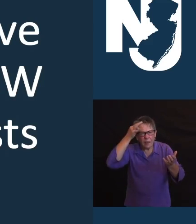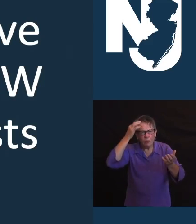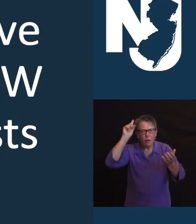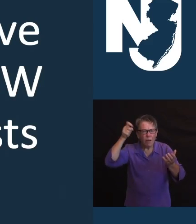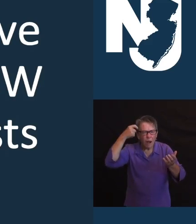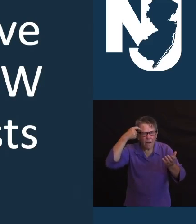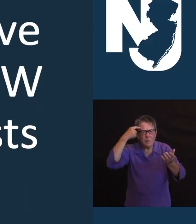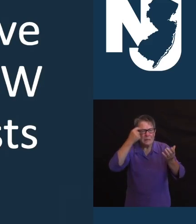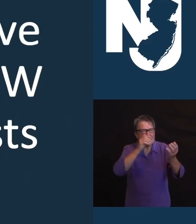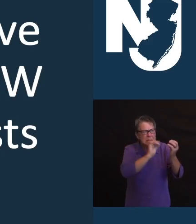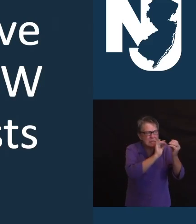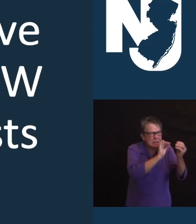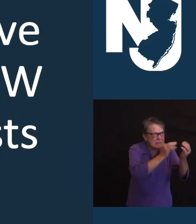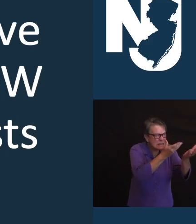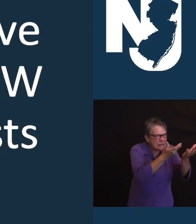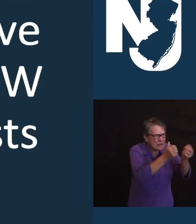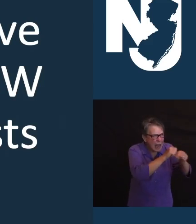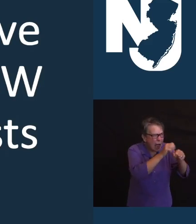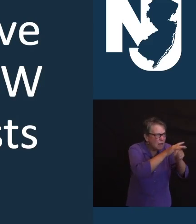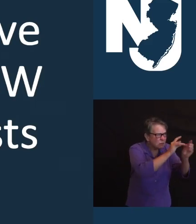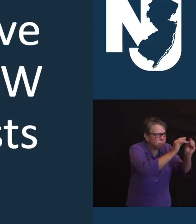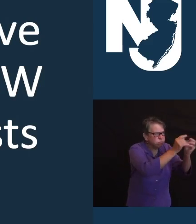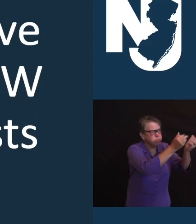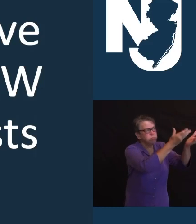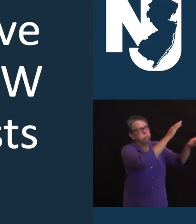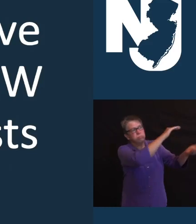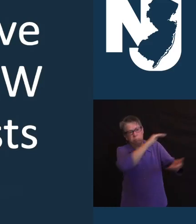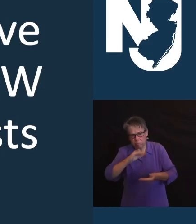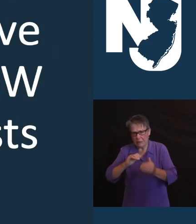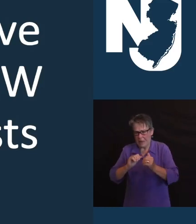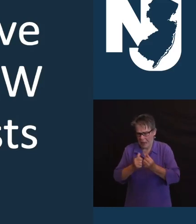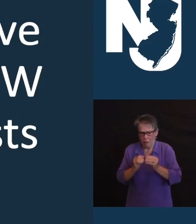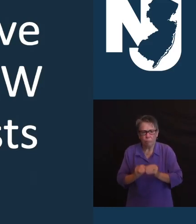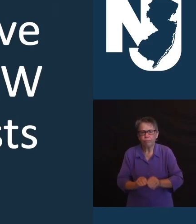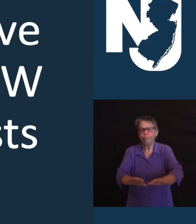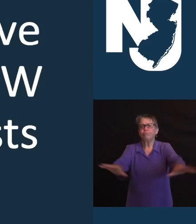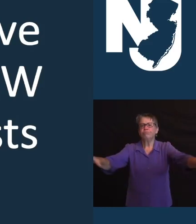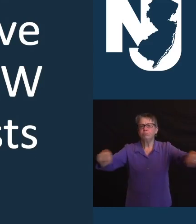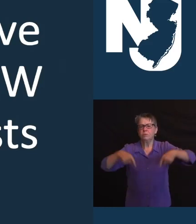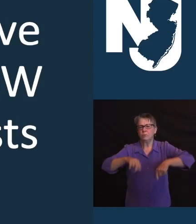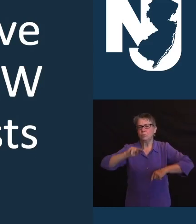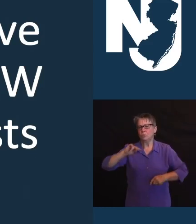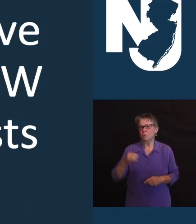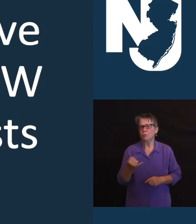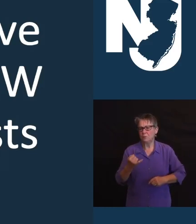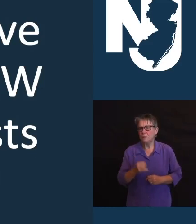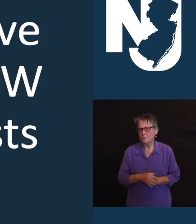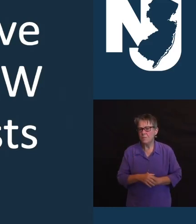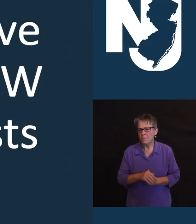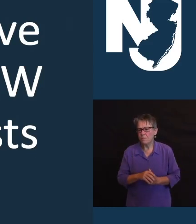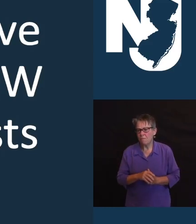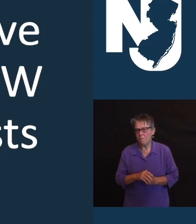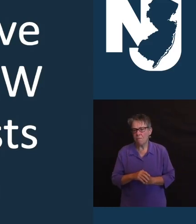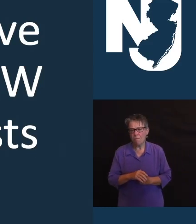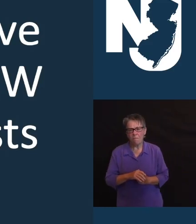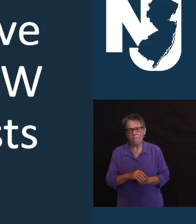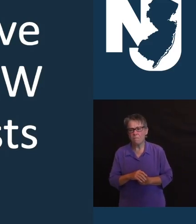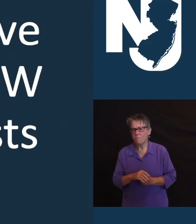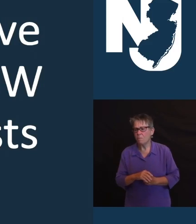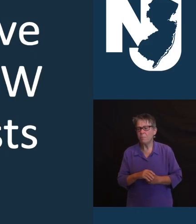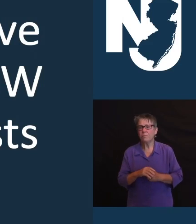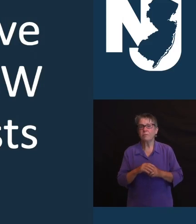to pass in the way that it has been described over the weekend and in the call that we all just left, this could be a game changer. When you